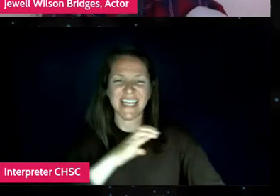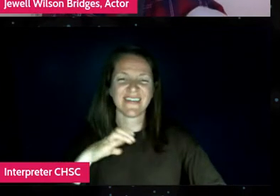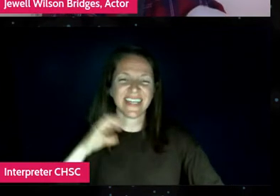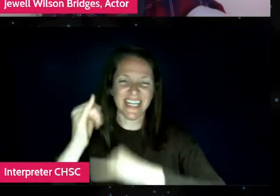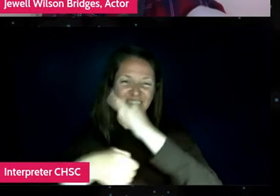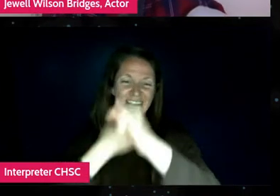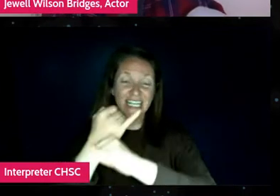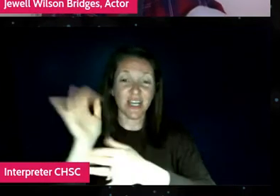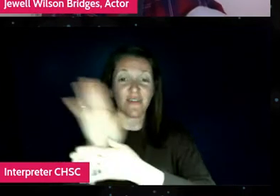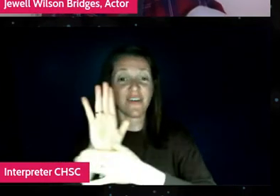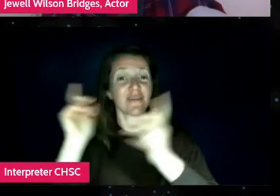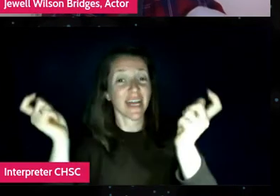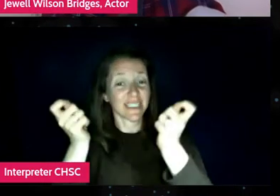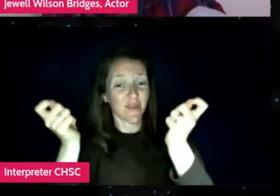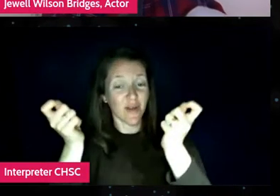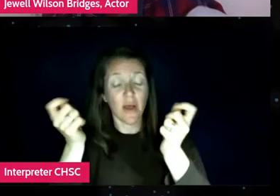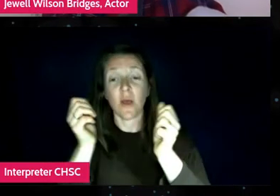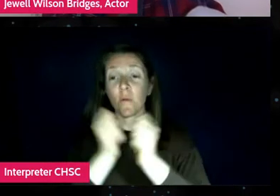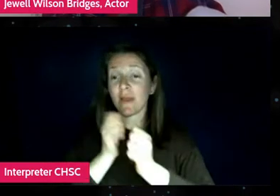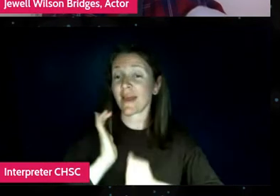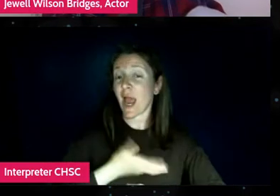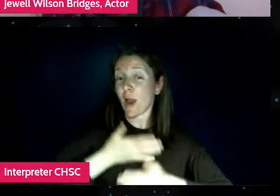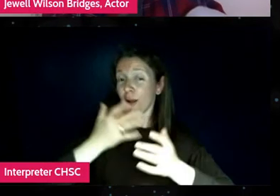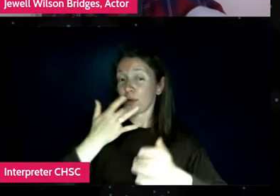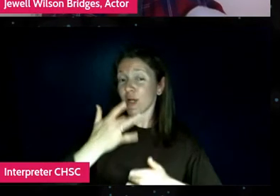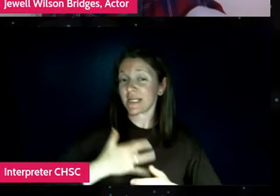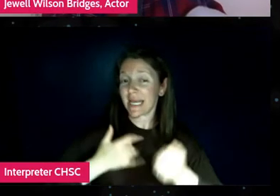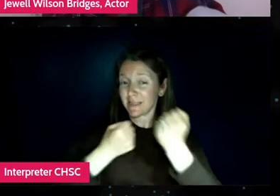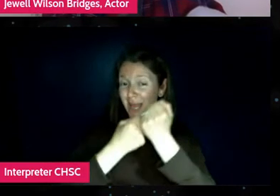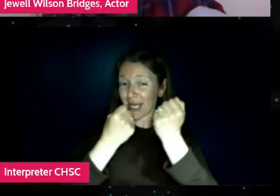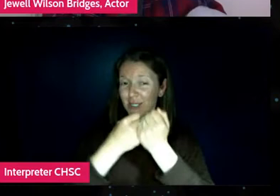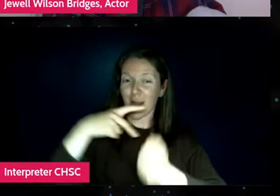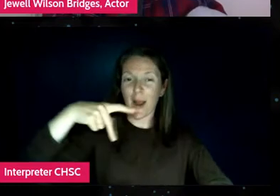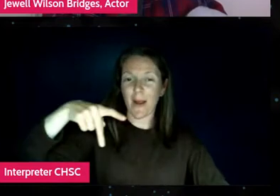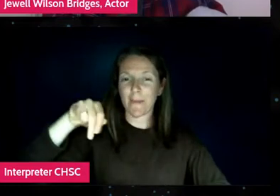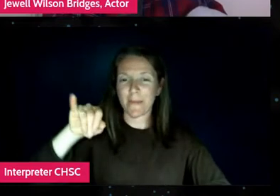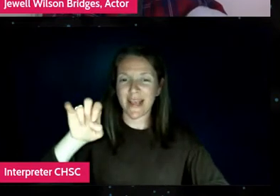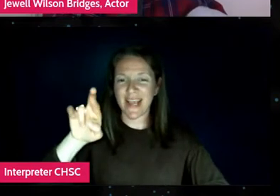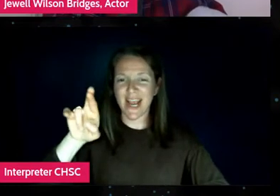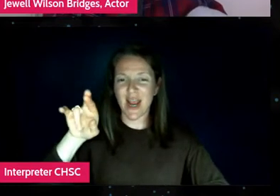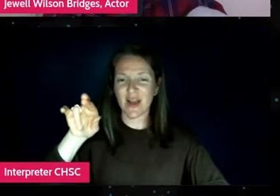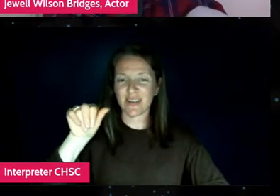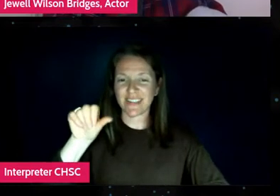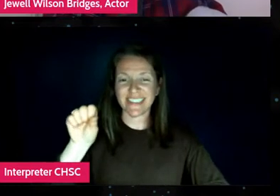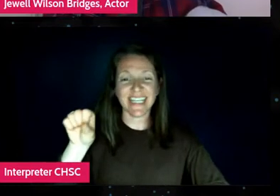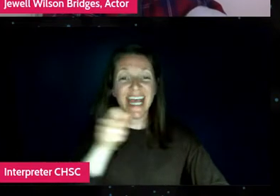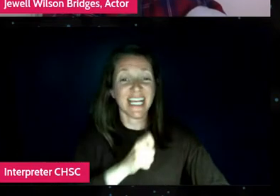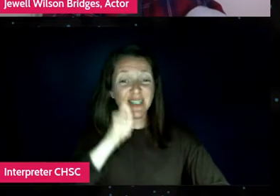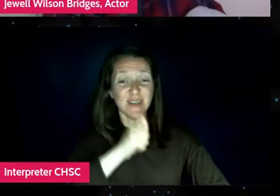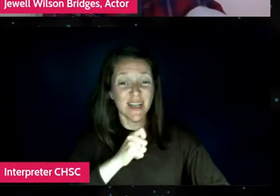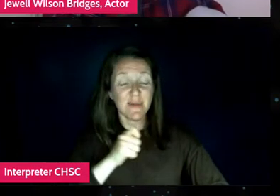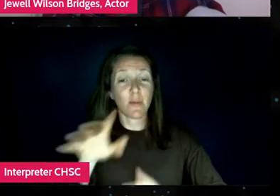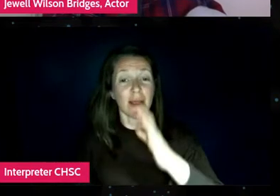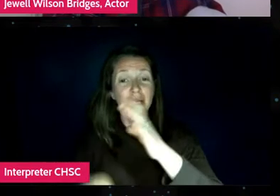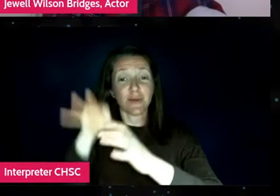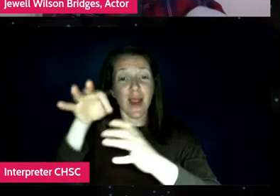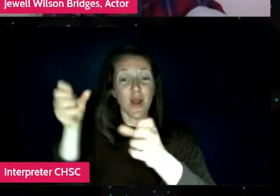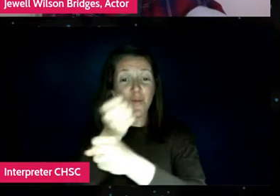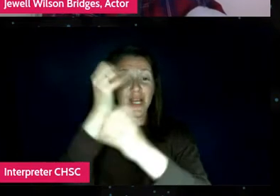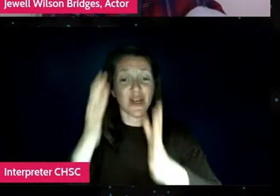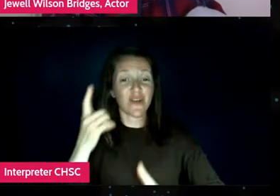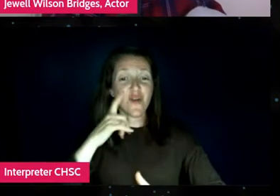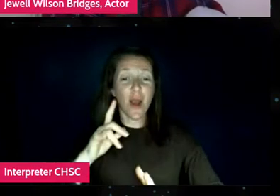Festival. And with our birthday bash sponsors, Pierre's Ice Cream, and we have drawn a winner for our